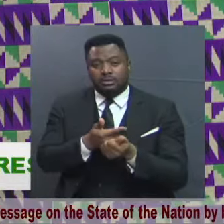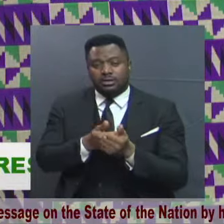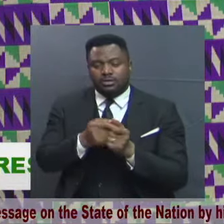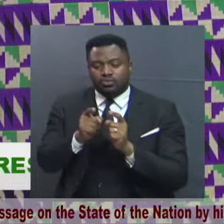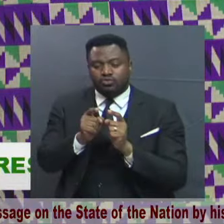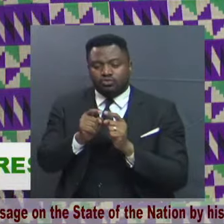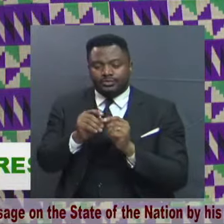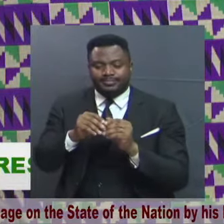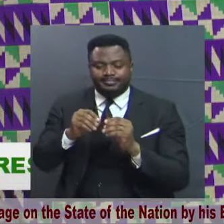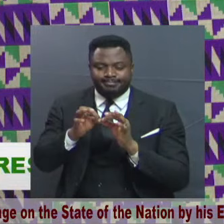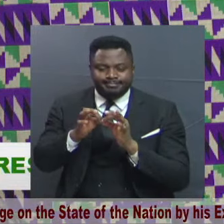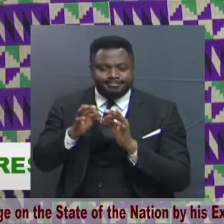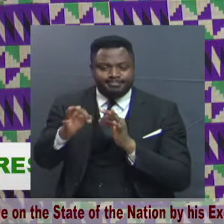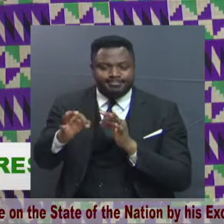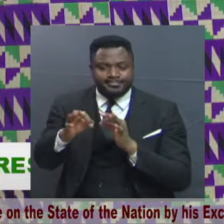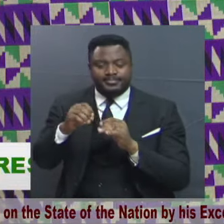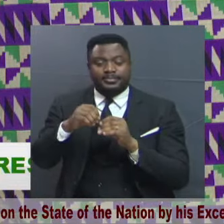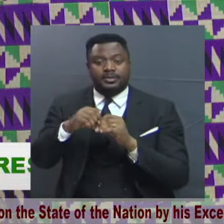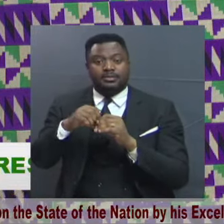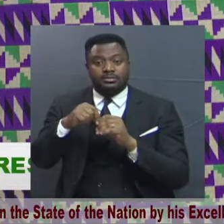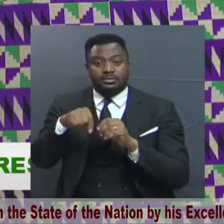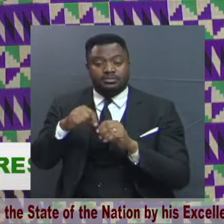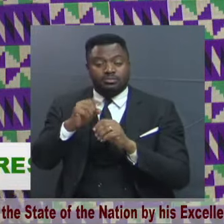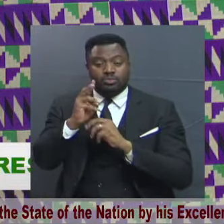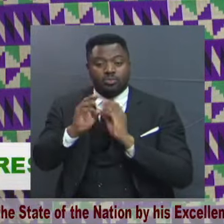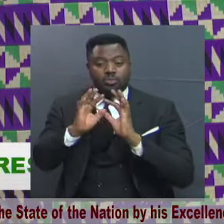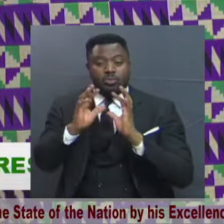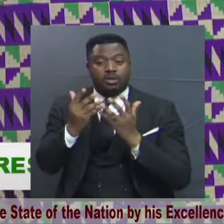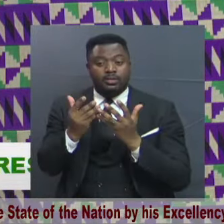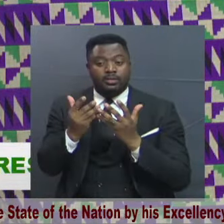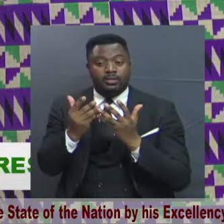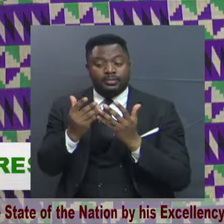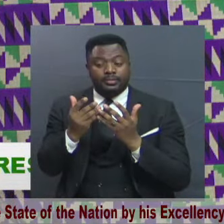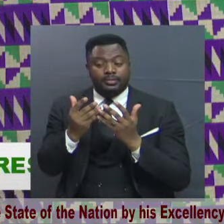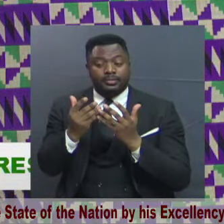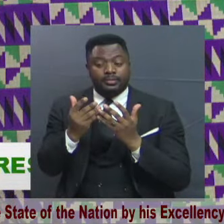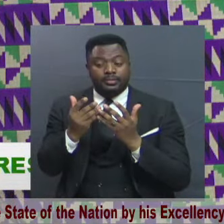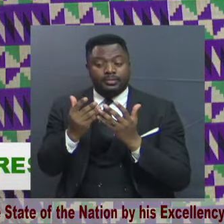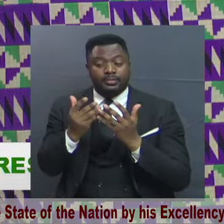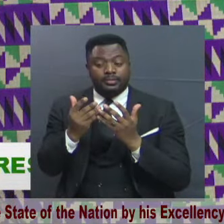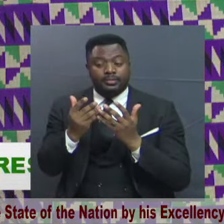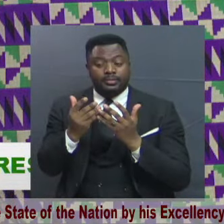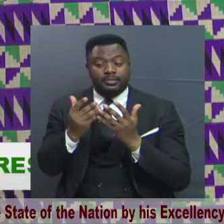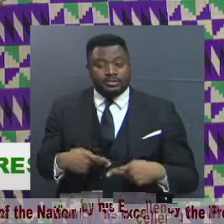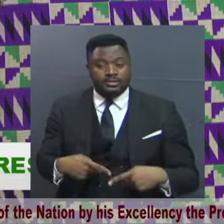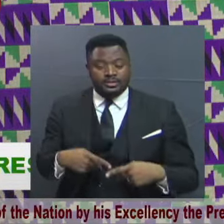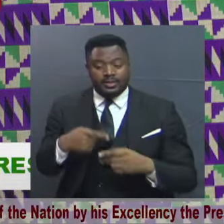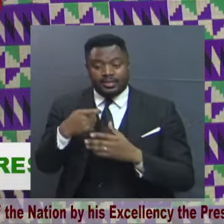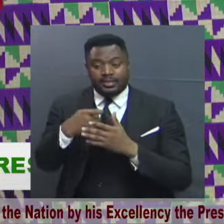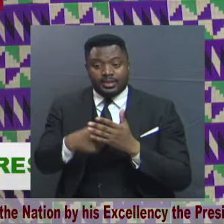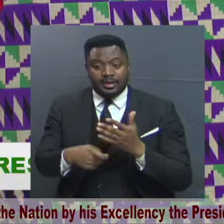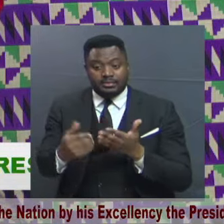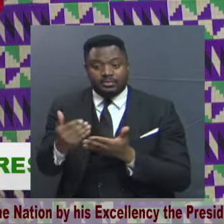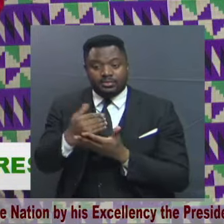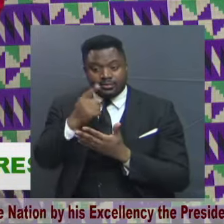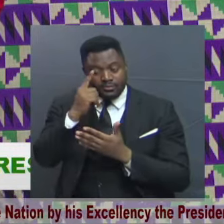extension on the continent to this end a favorable fiscal tax regime for f Cinema